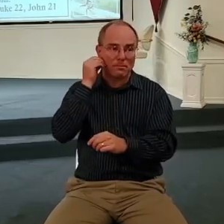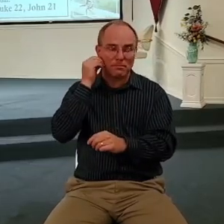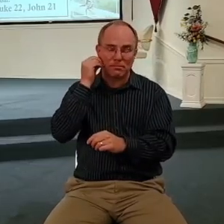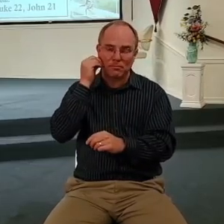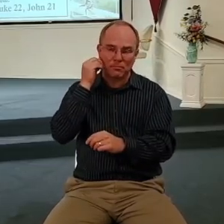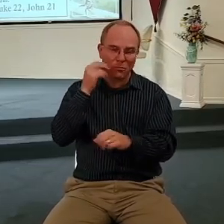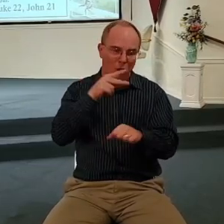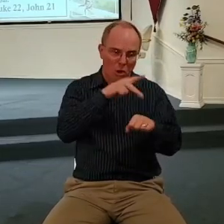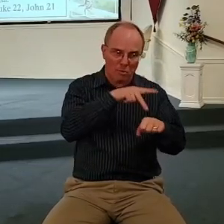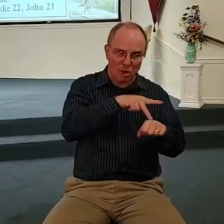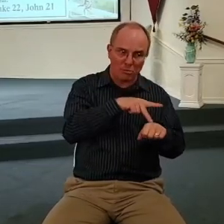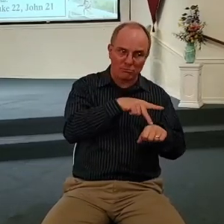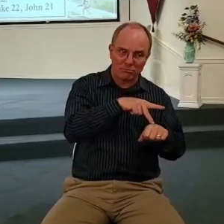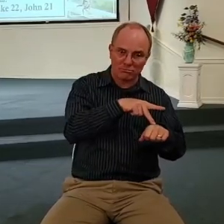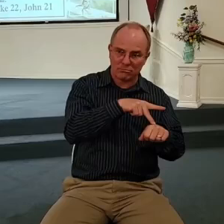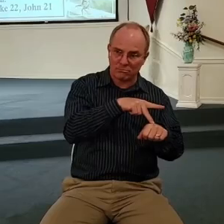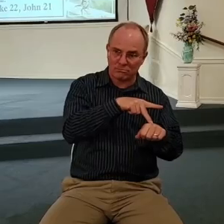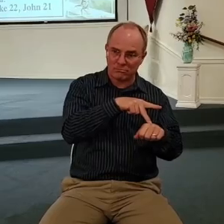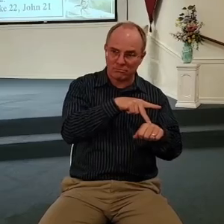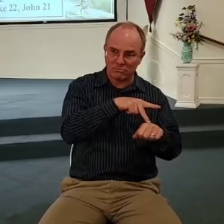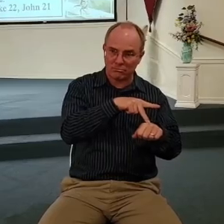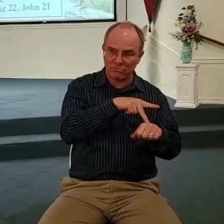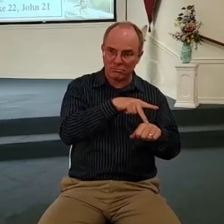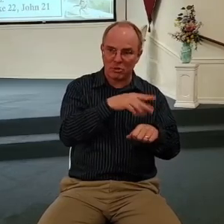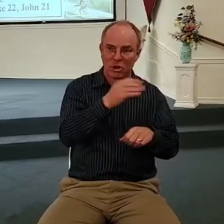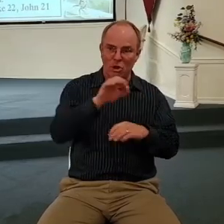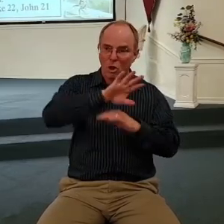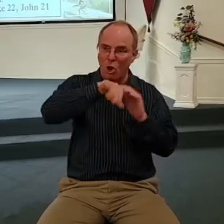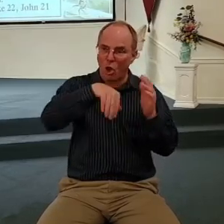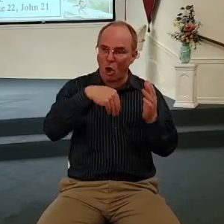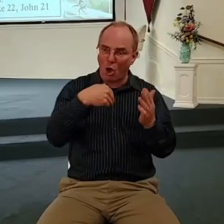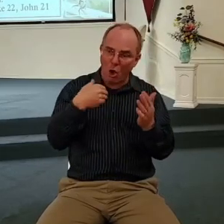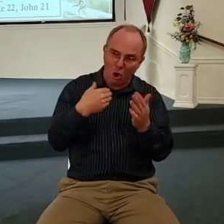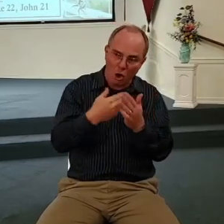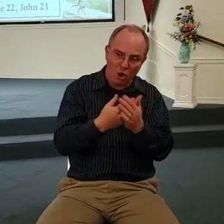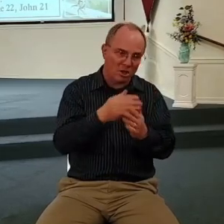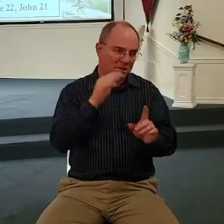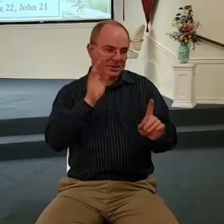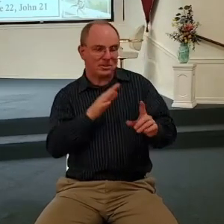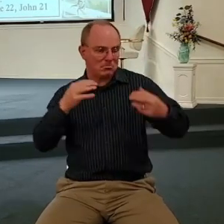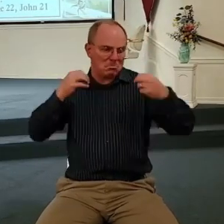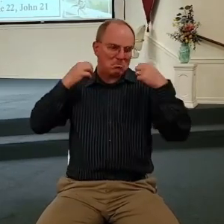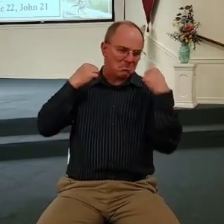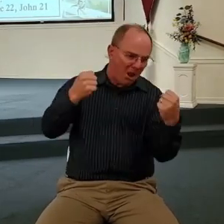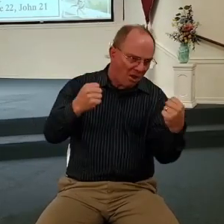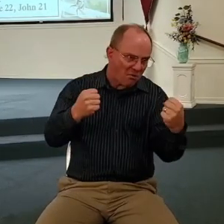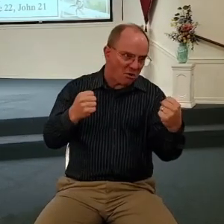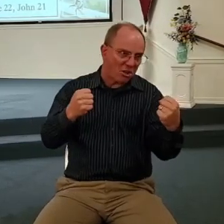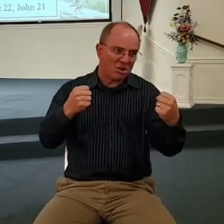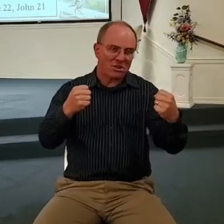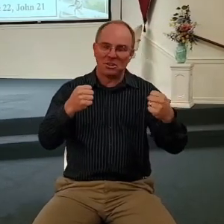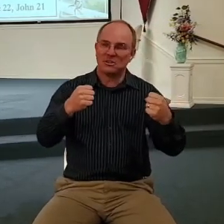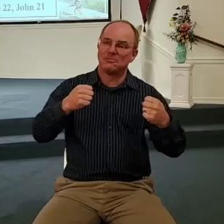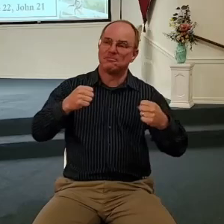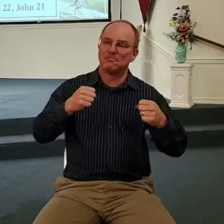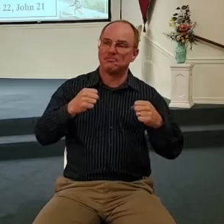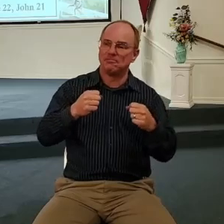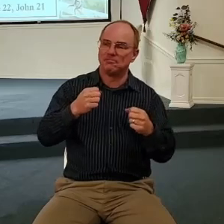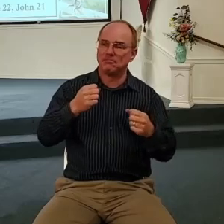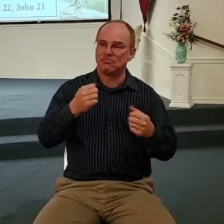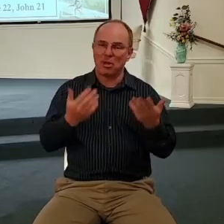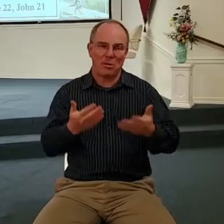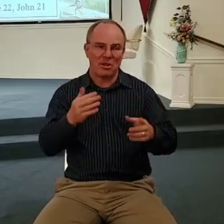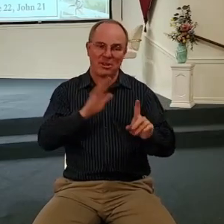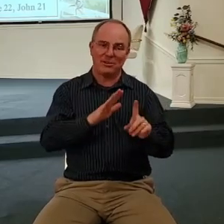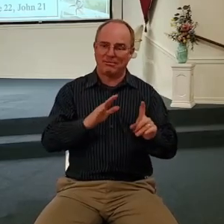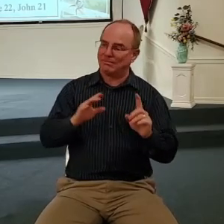And Peter, in all of his bravery, maybe a little